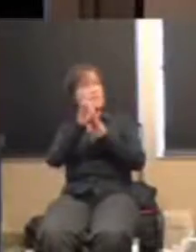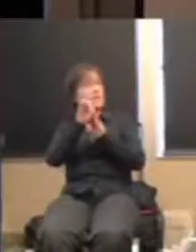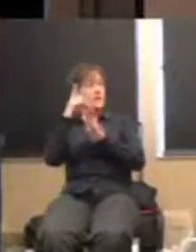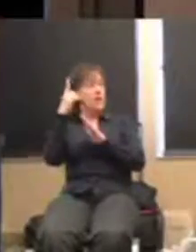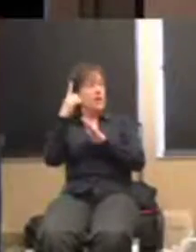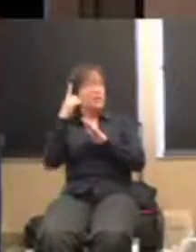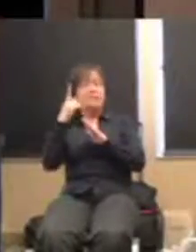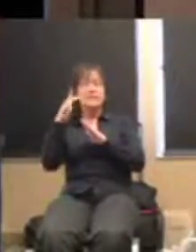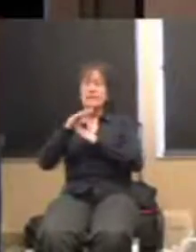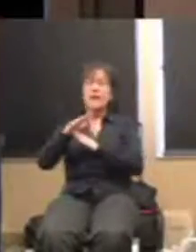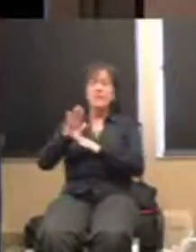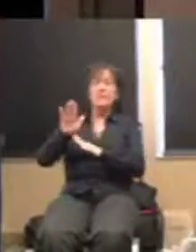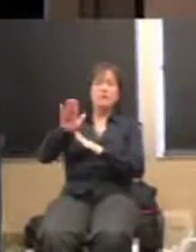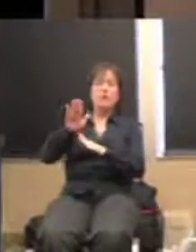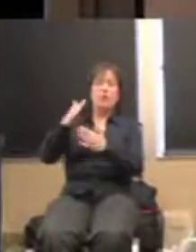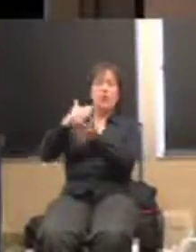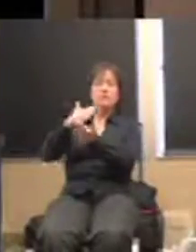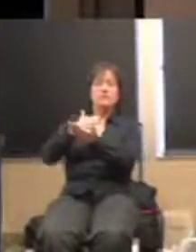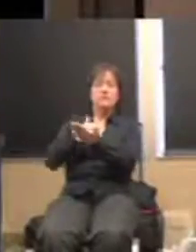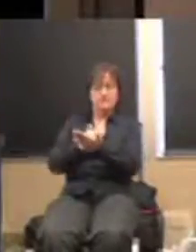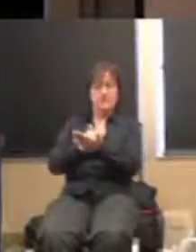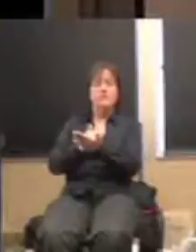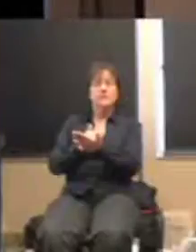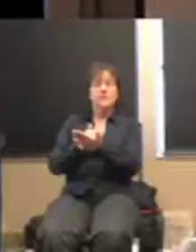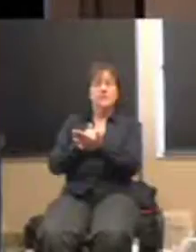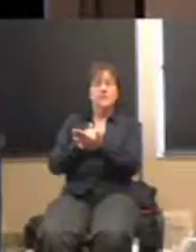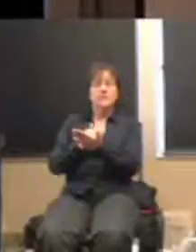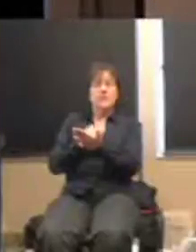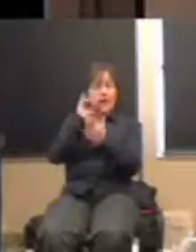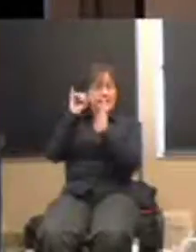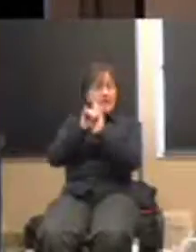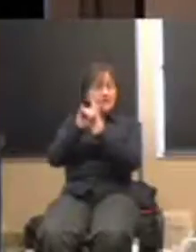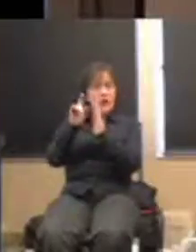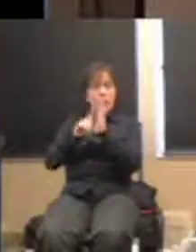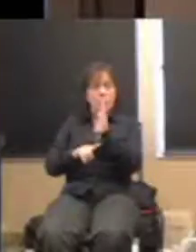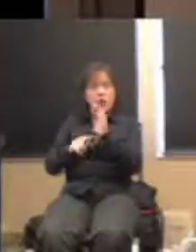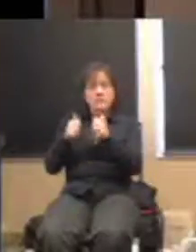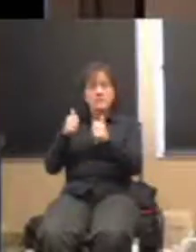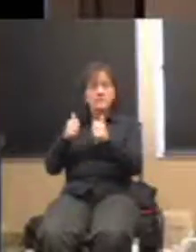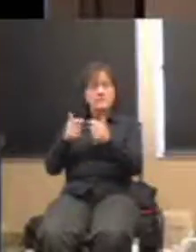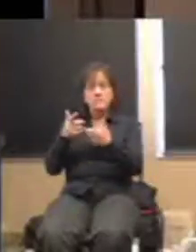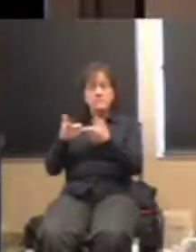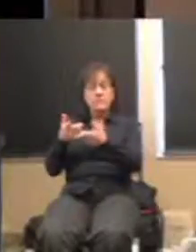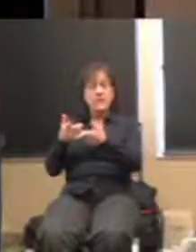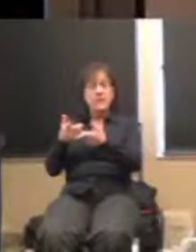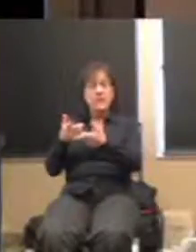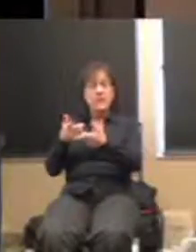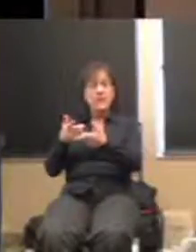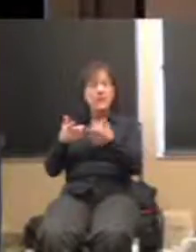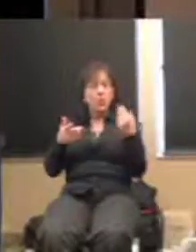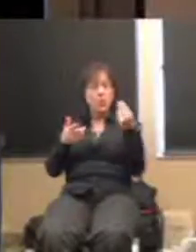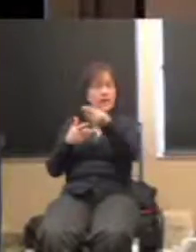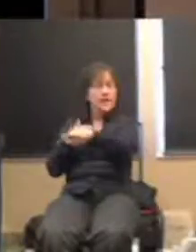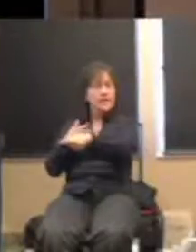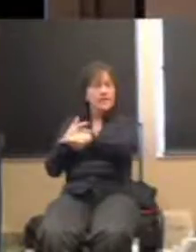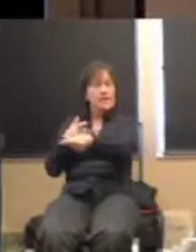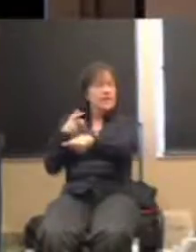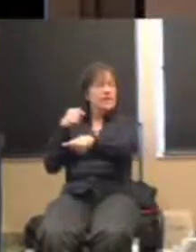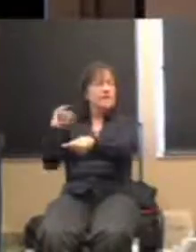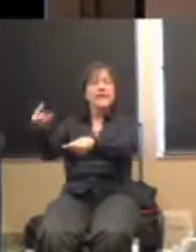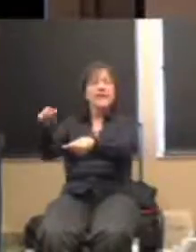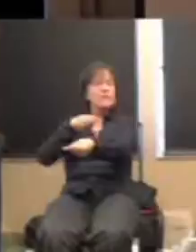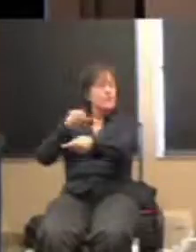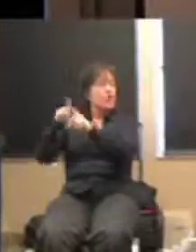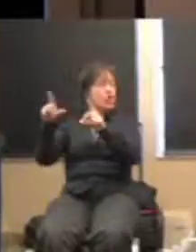of their list. You're going to identify what it is they're going to do or what it is they're going to get by using that card. Because what is the